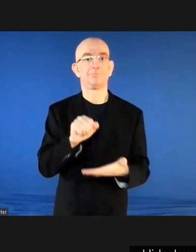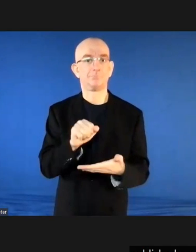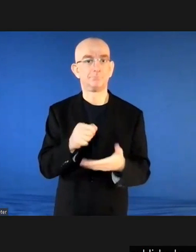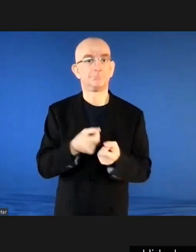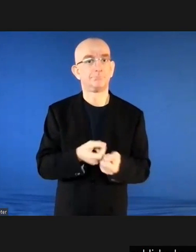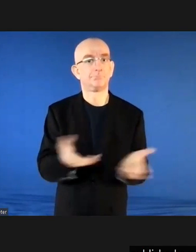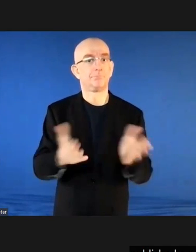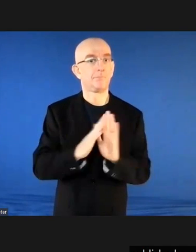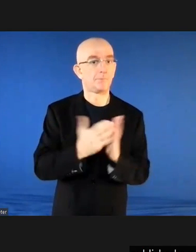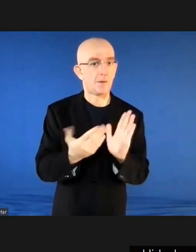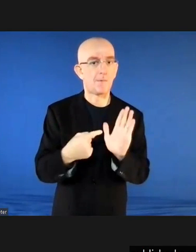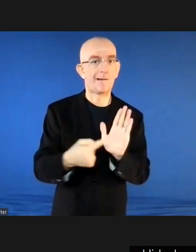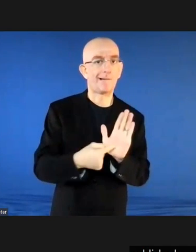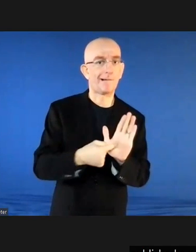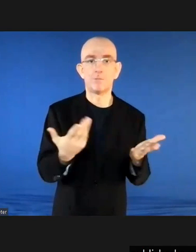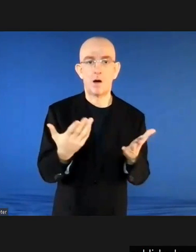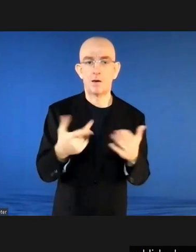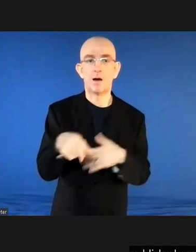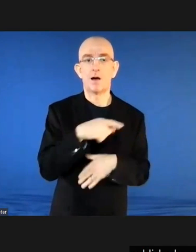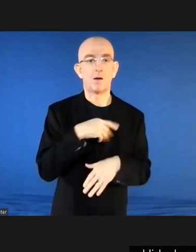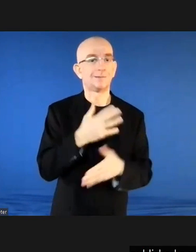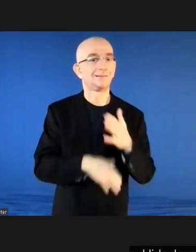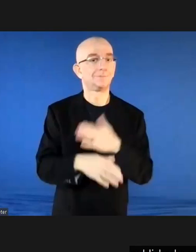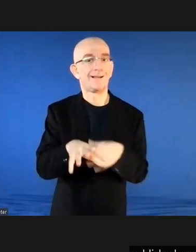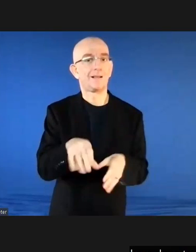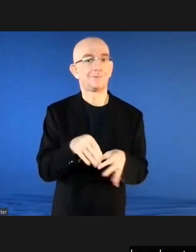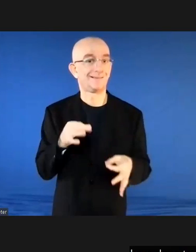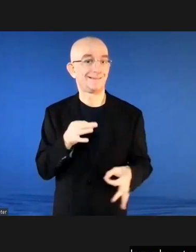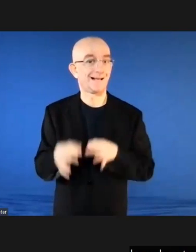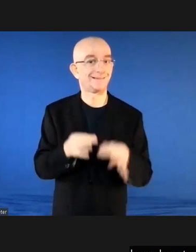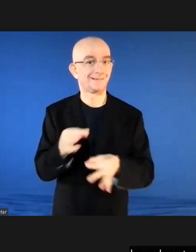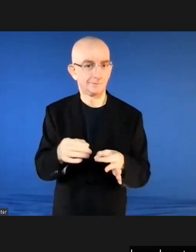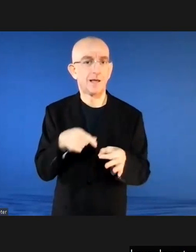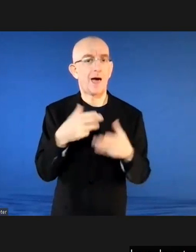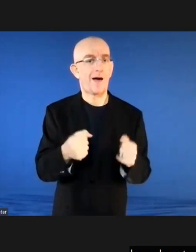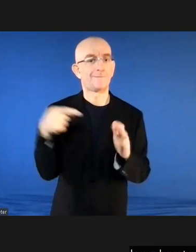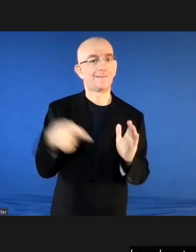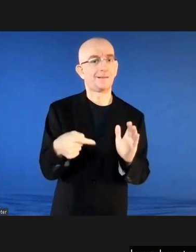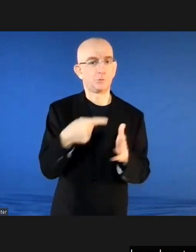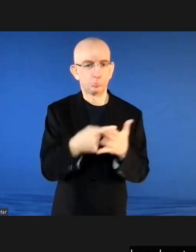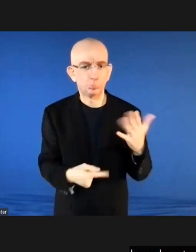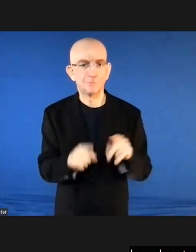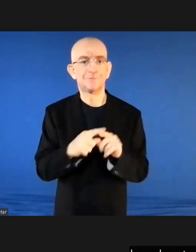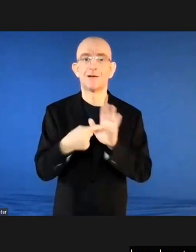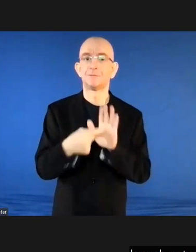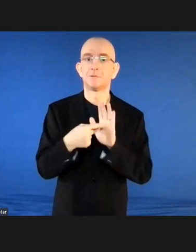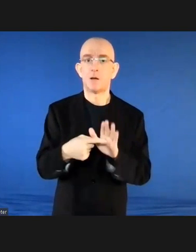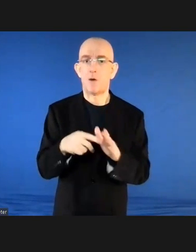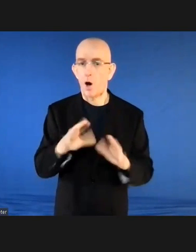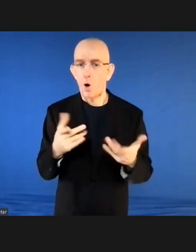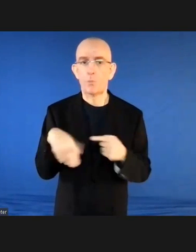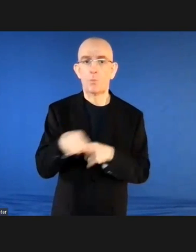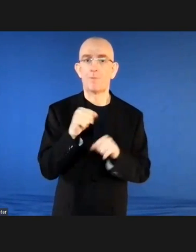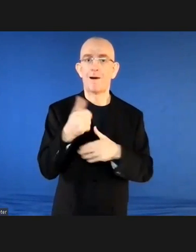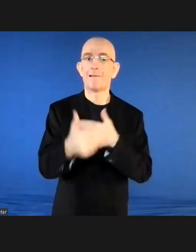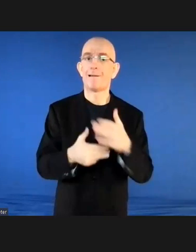this goal of education and the commitments that we set out in the strategy. And we didn't achieve everything